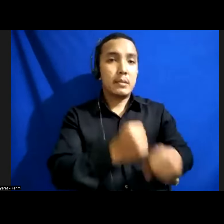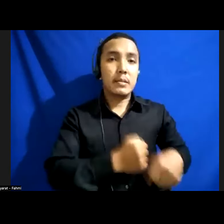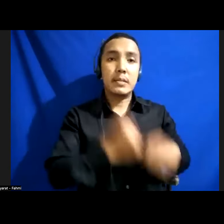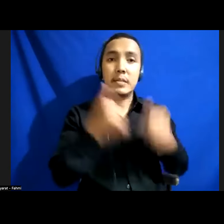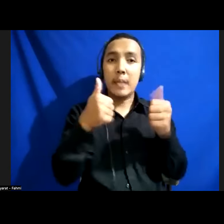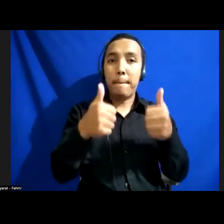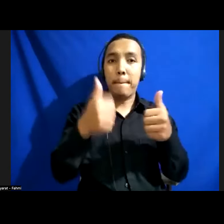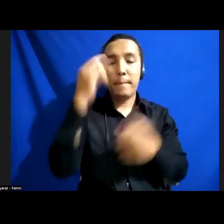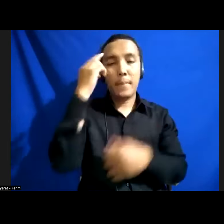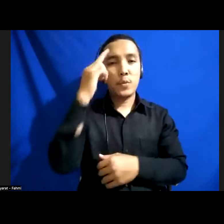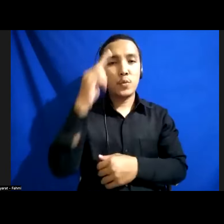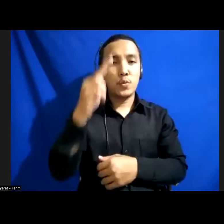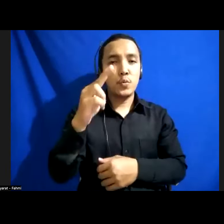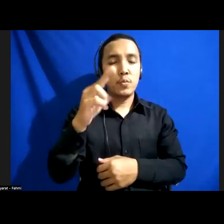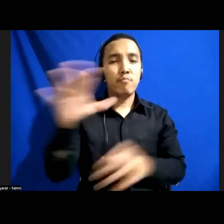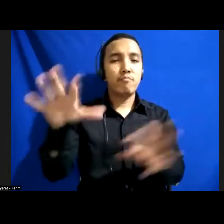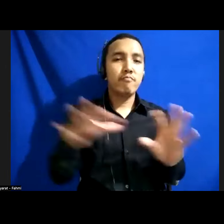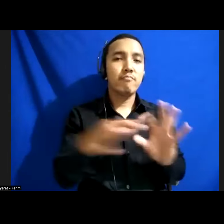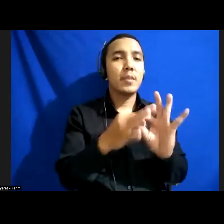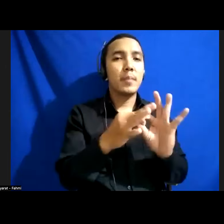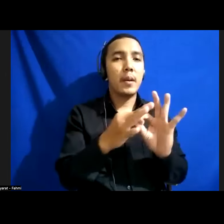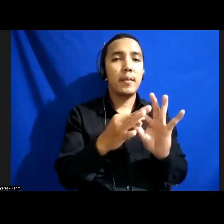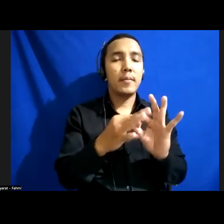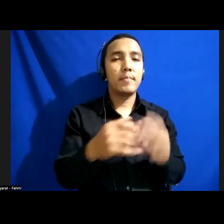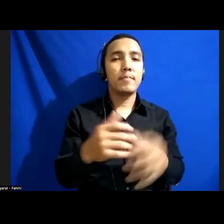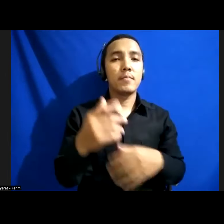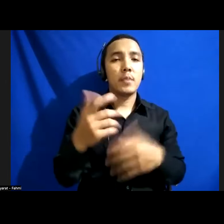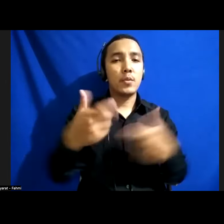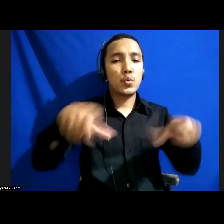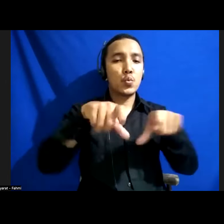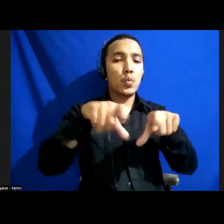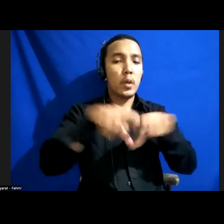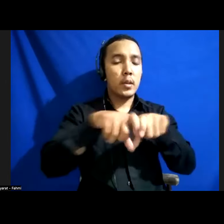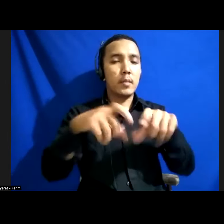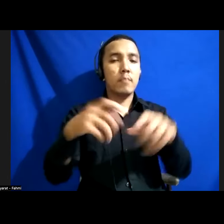participating in line with the motto of Banjarmasin,